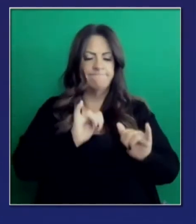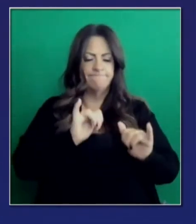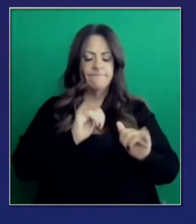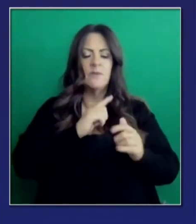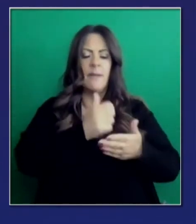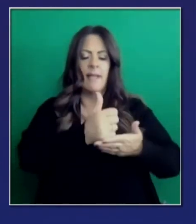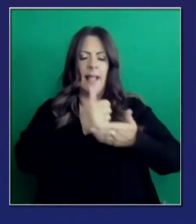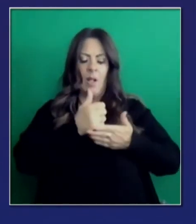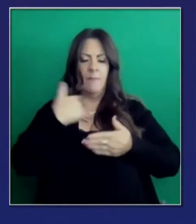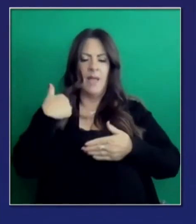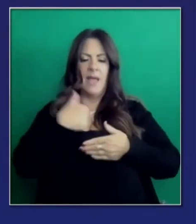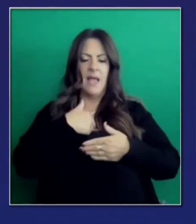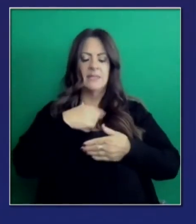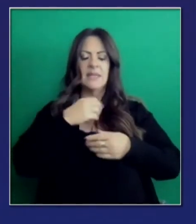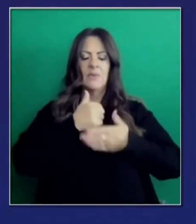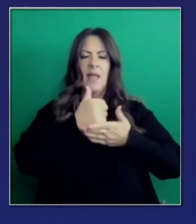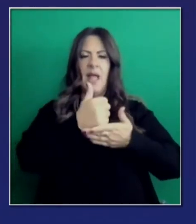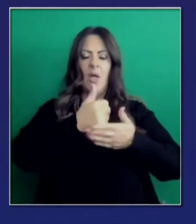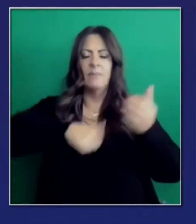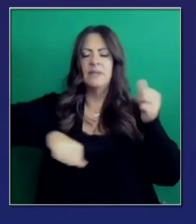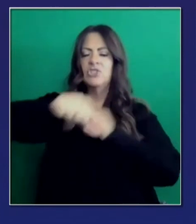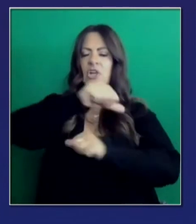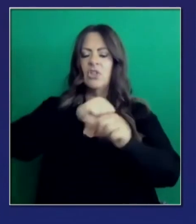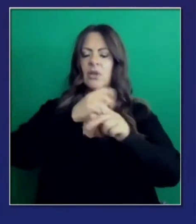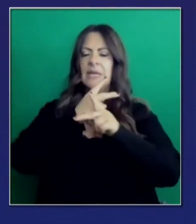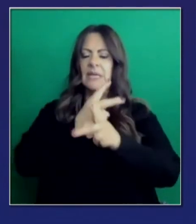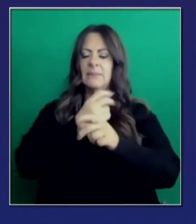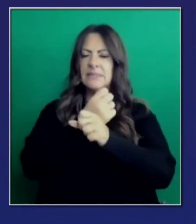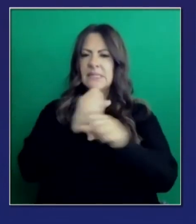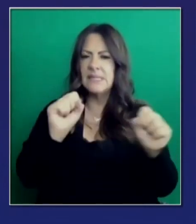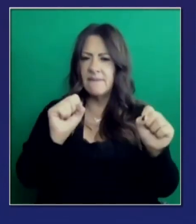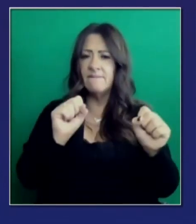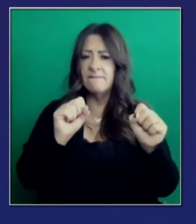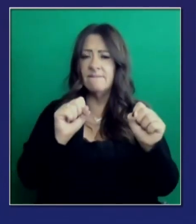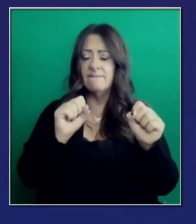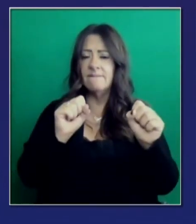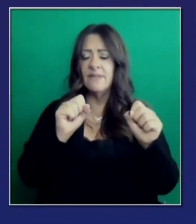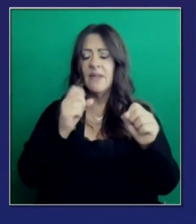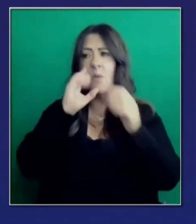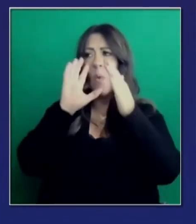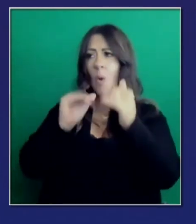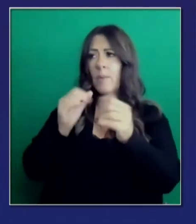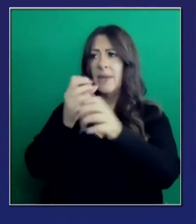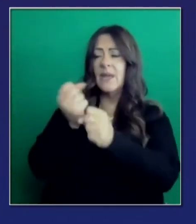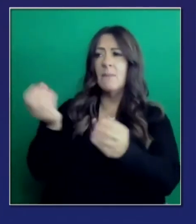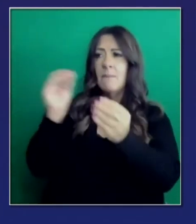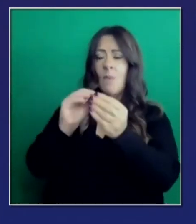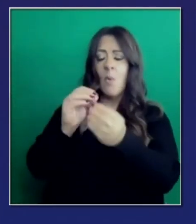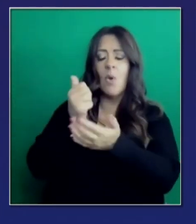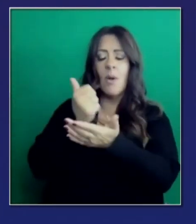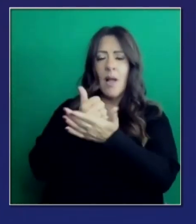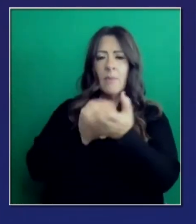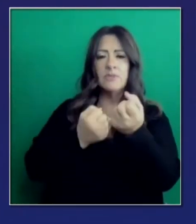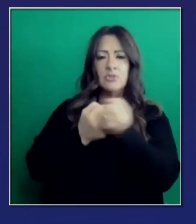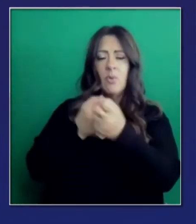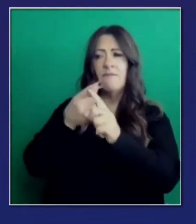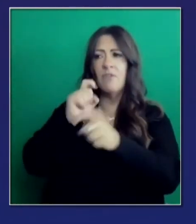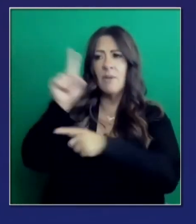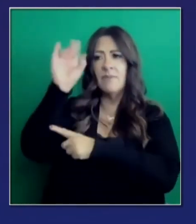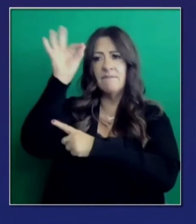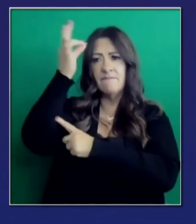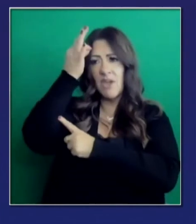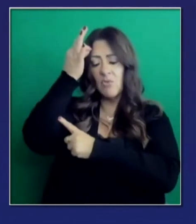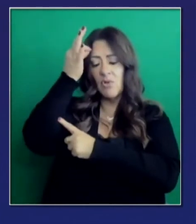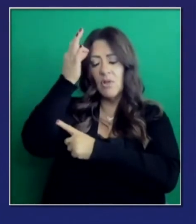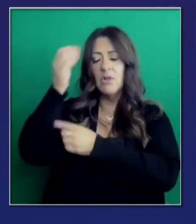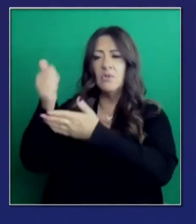our communities, getting it hopefully more and more from the federal government, and then working exactly how the governors sort of shared today